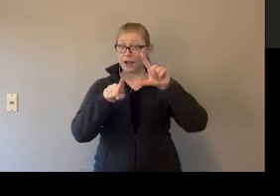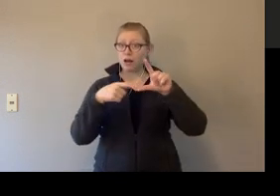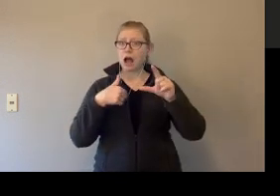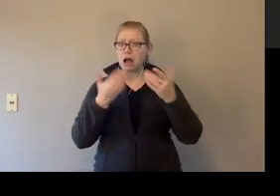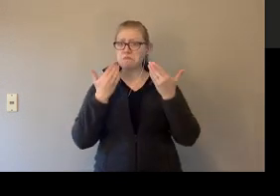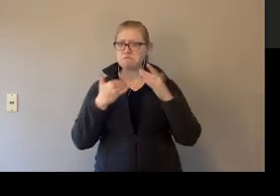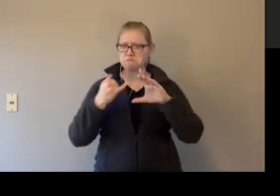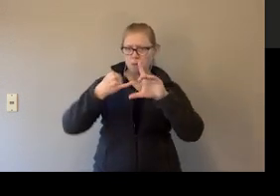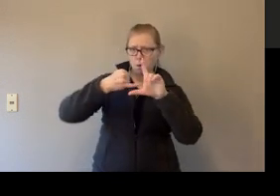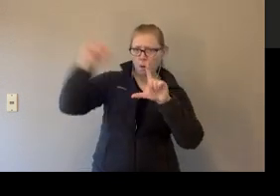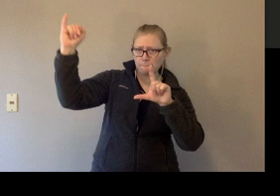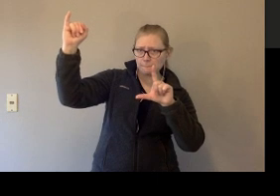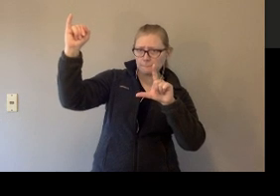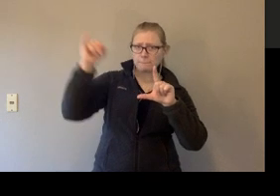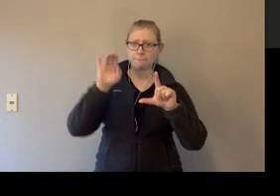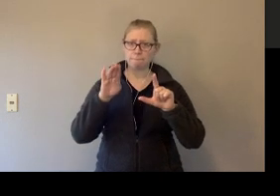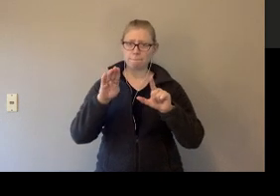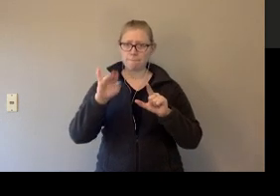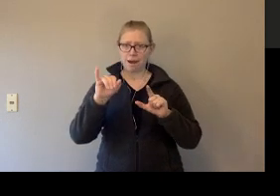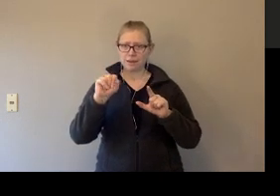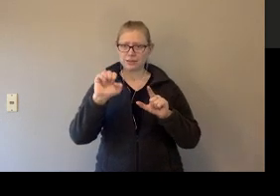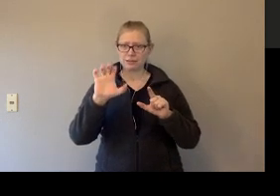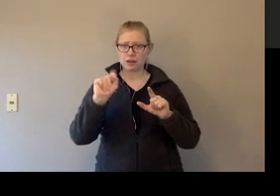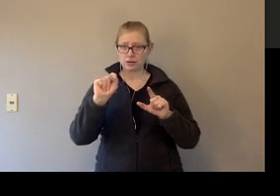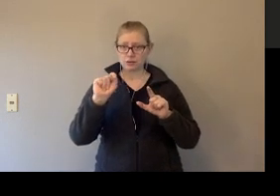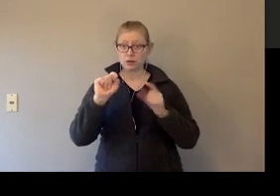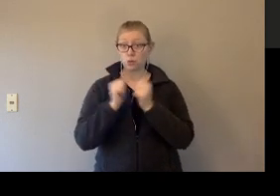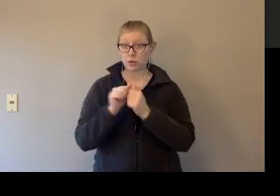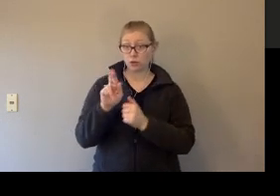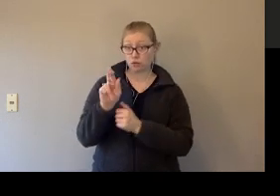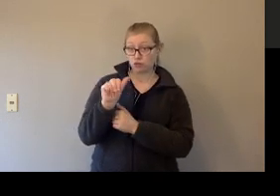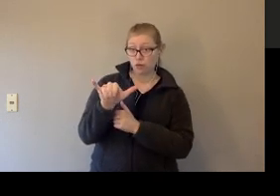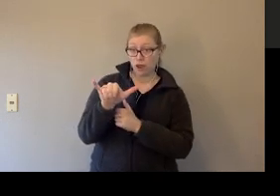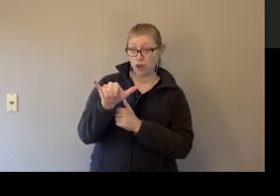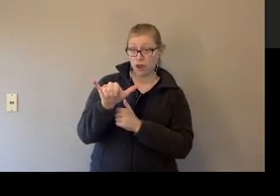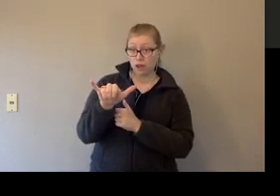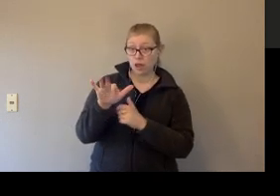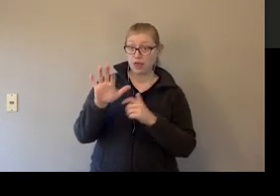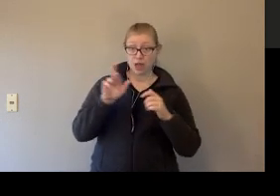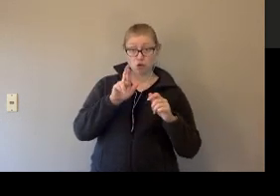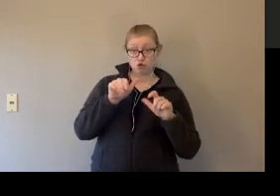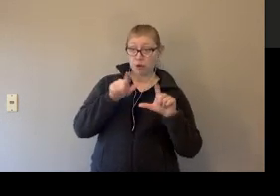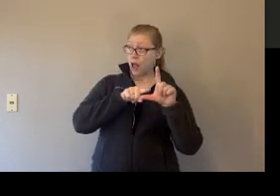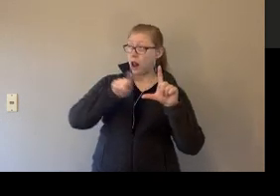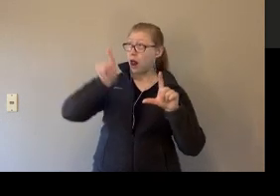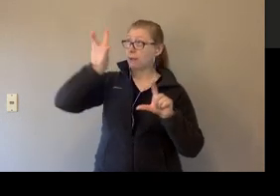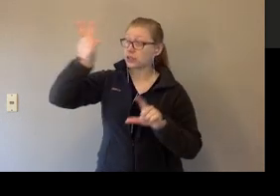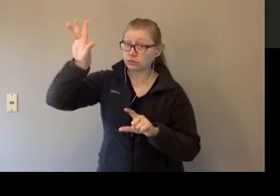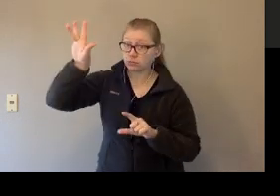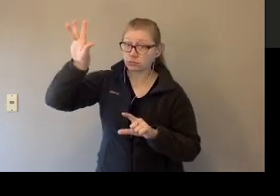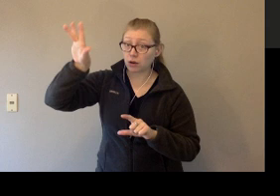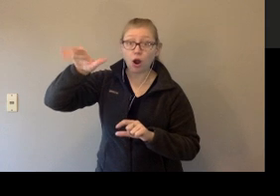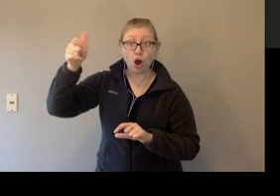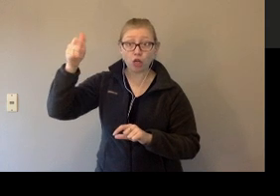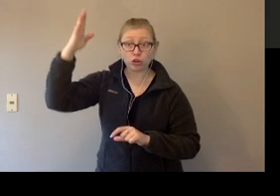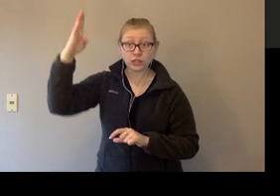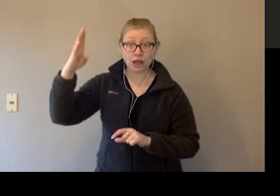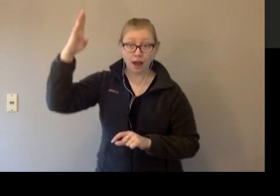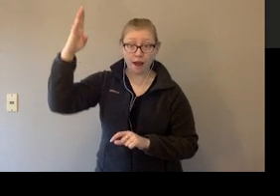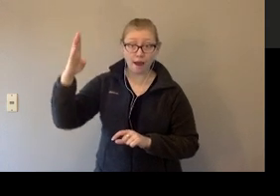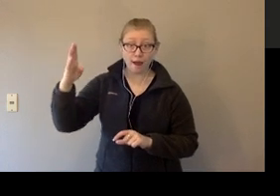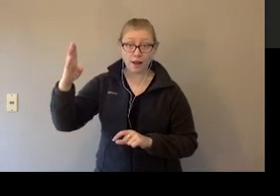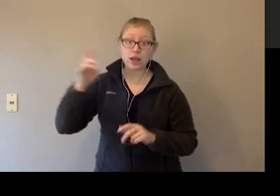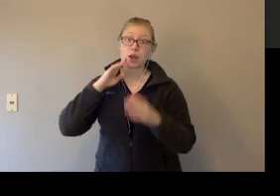a ray, that when that ray hits the other side, that it splits that